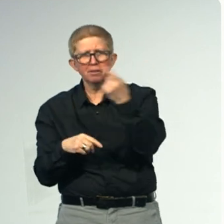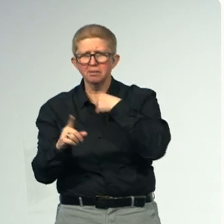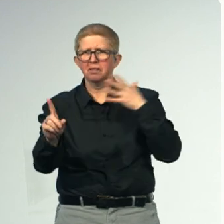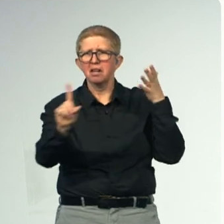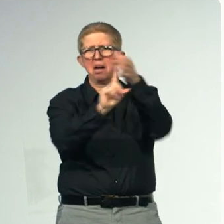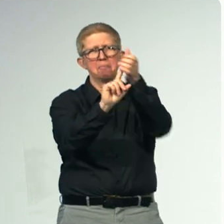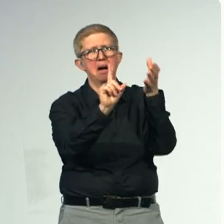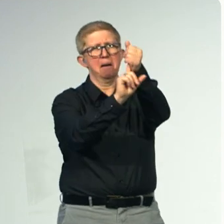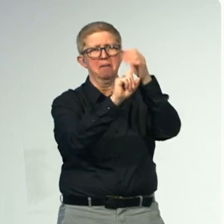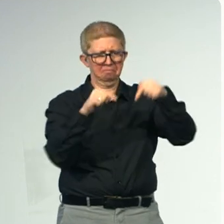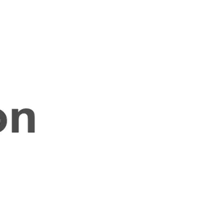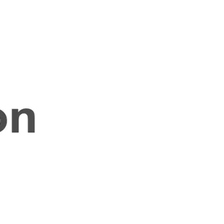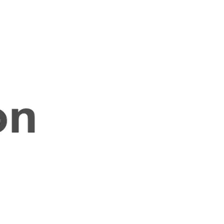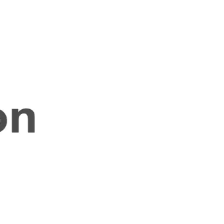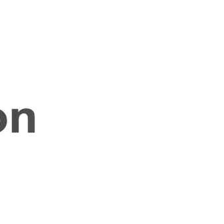Thank you.